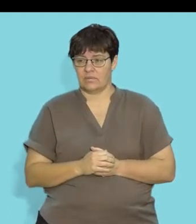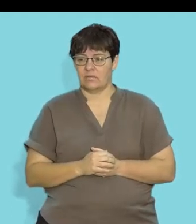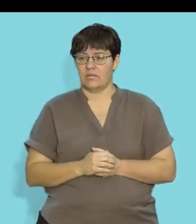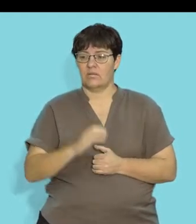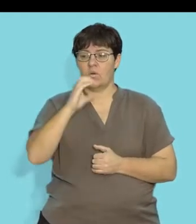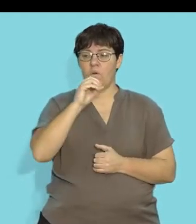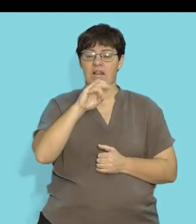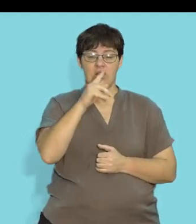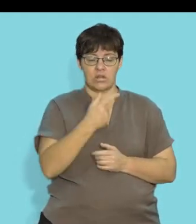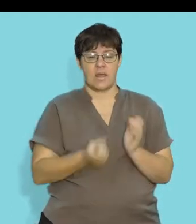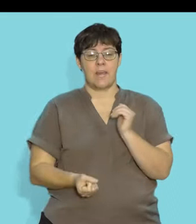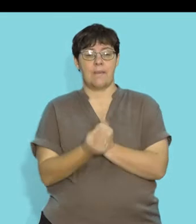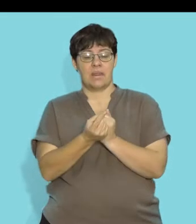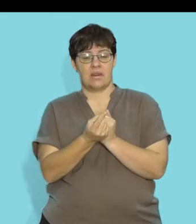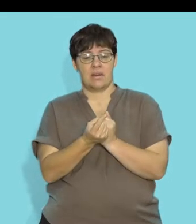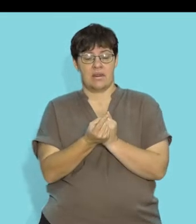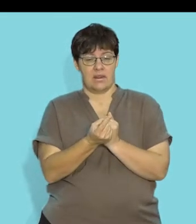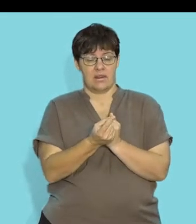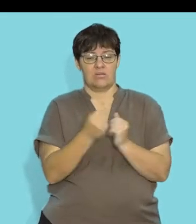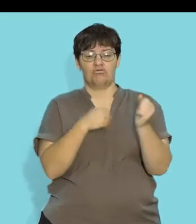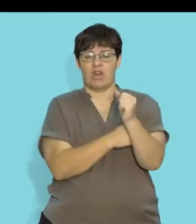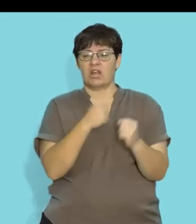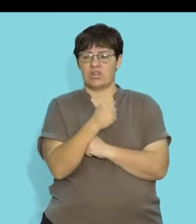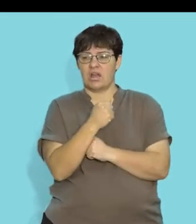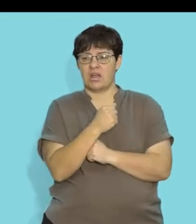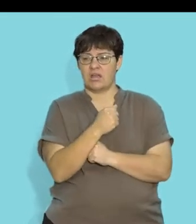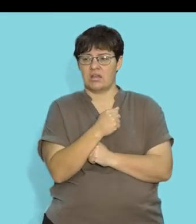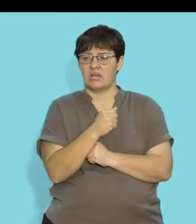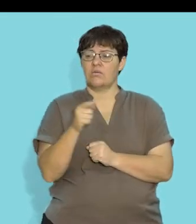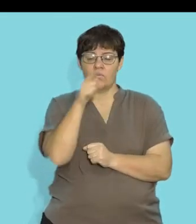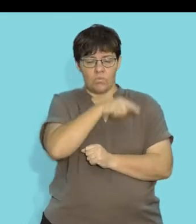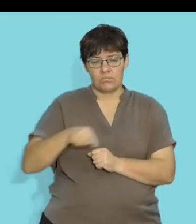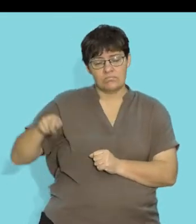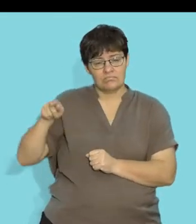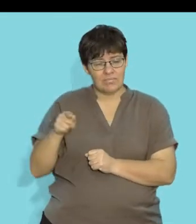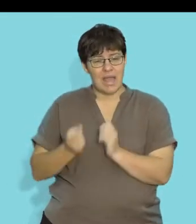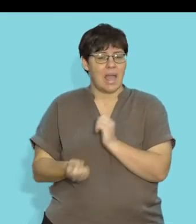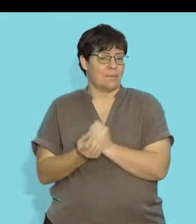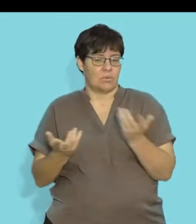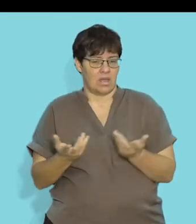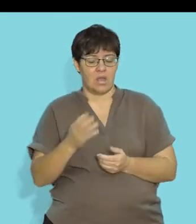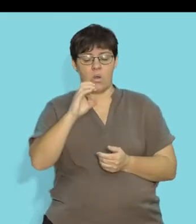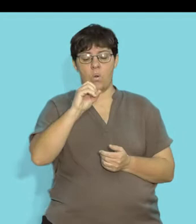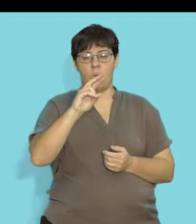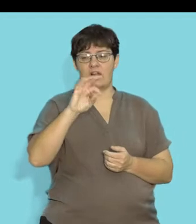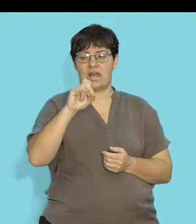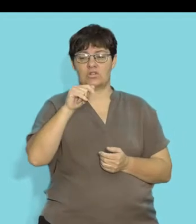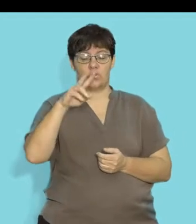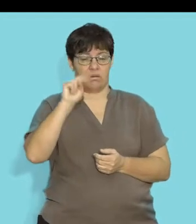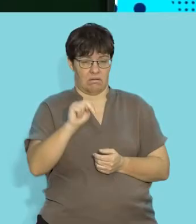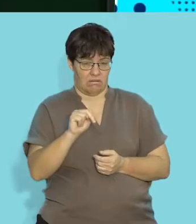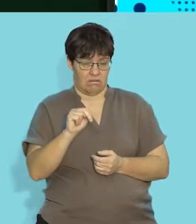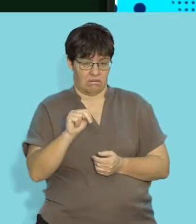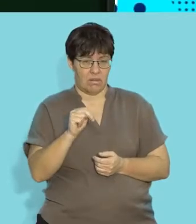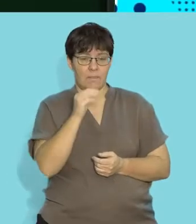does ovulation occur? So name the structure or letter where ovulation occurs. Now the concept of ovulation is the process